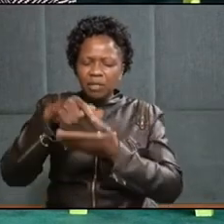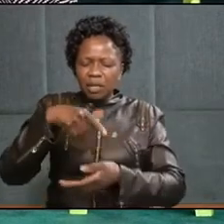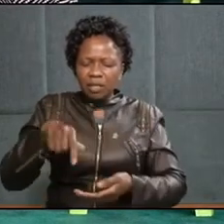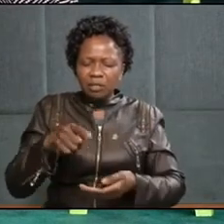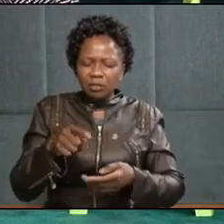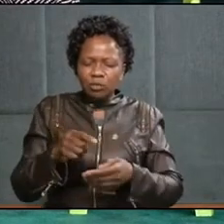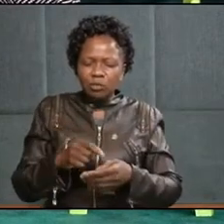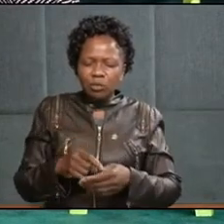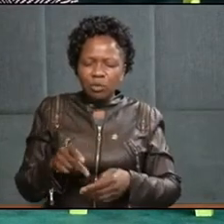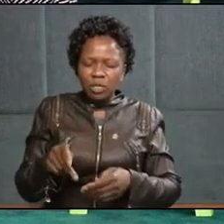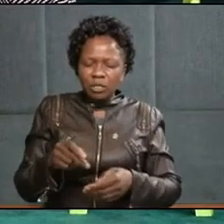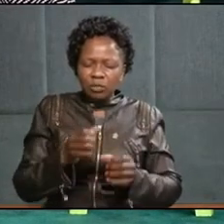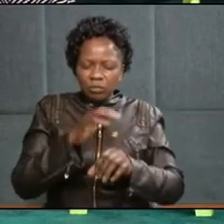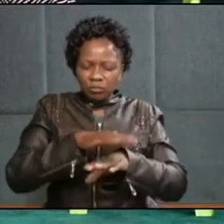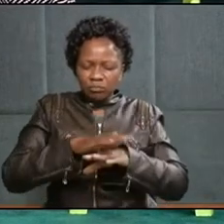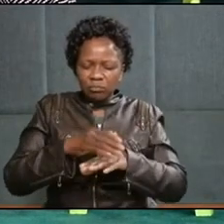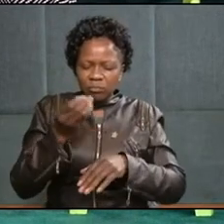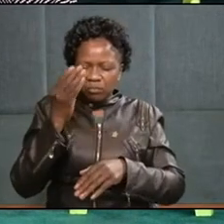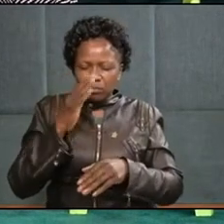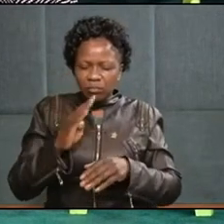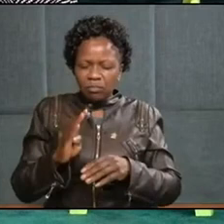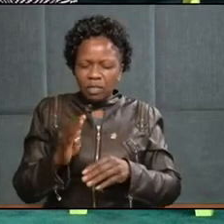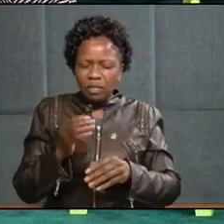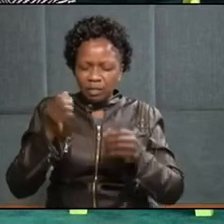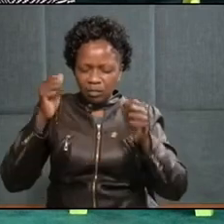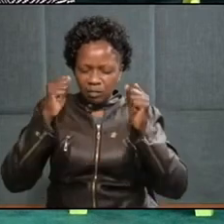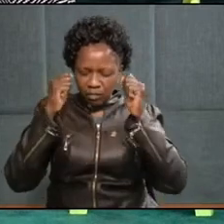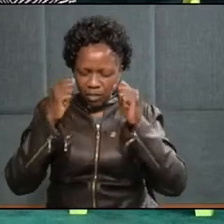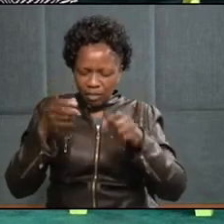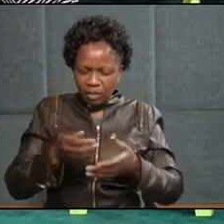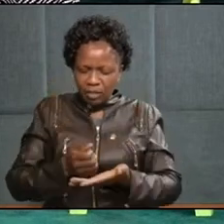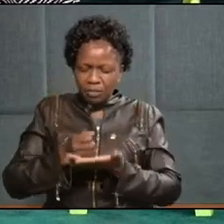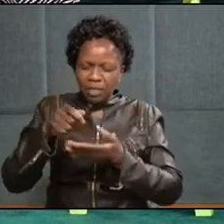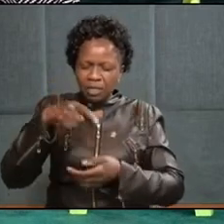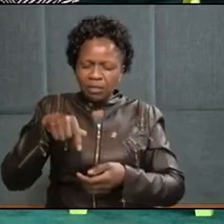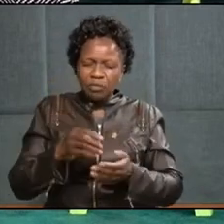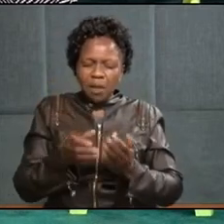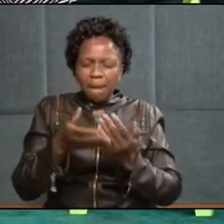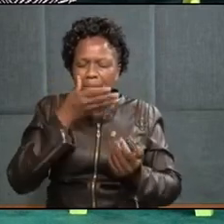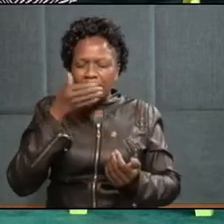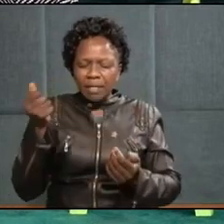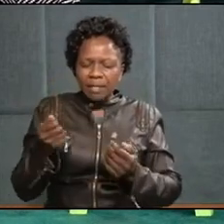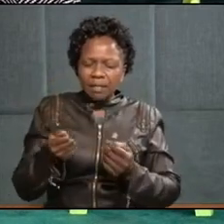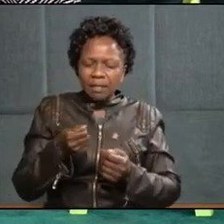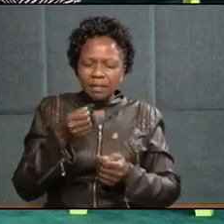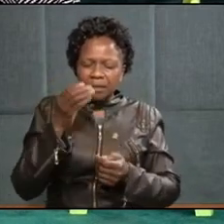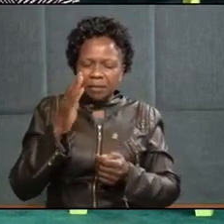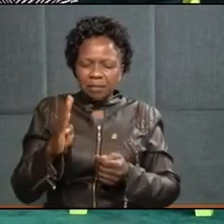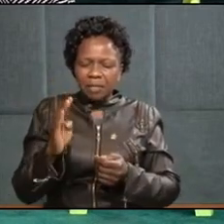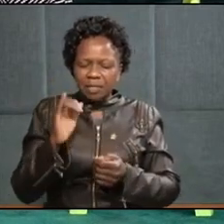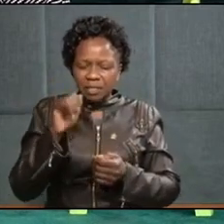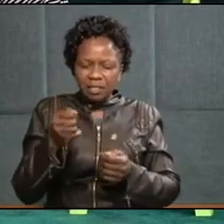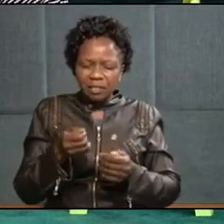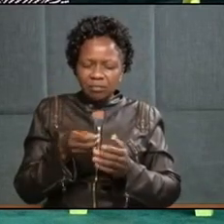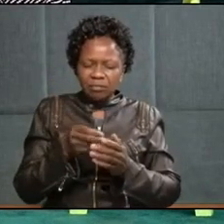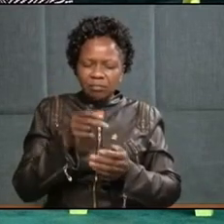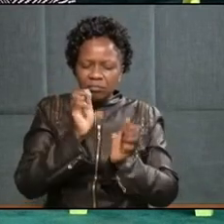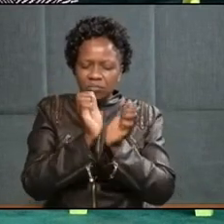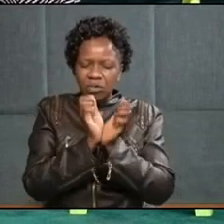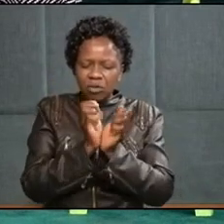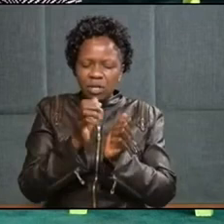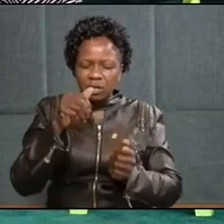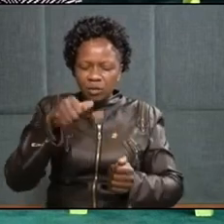us children to be good Bible scholars. May you help us to be better and to be just like Paul